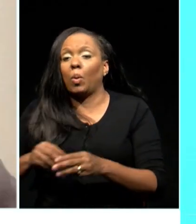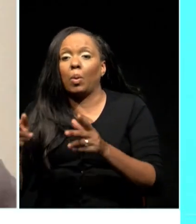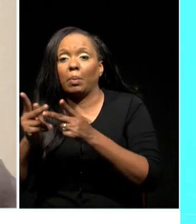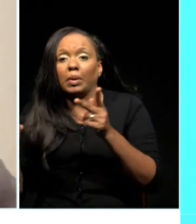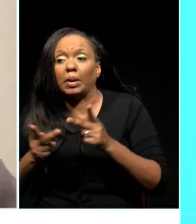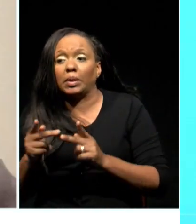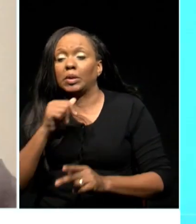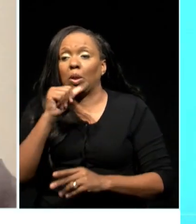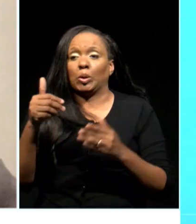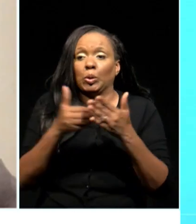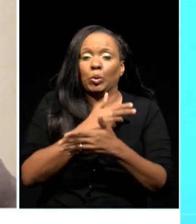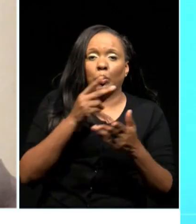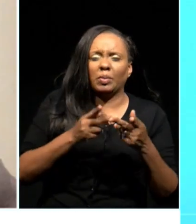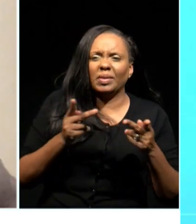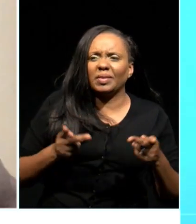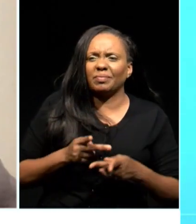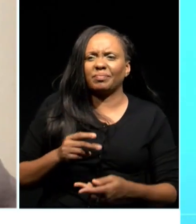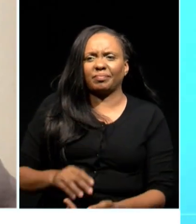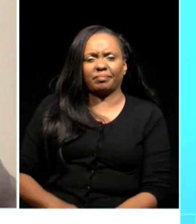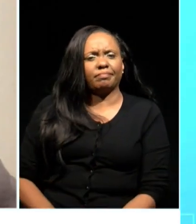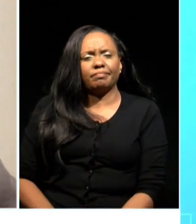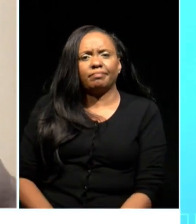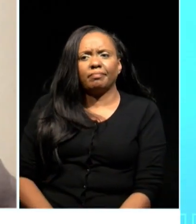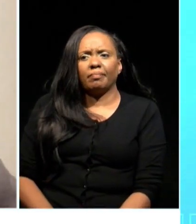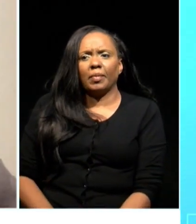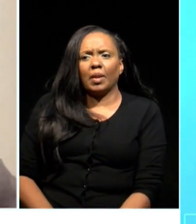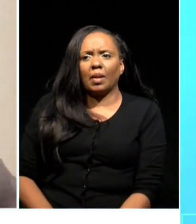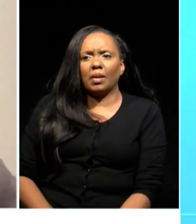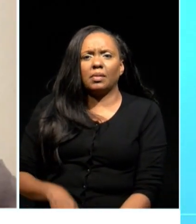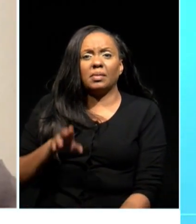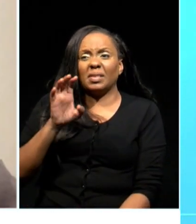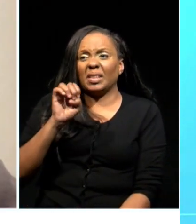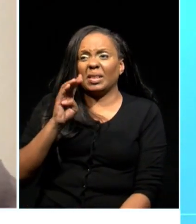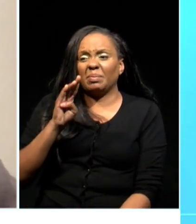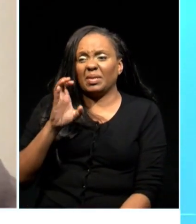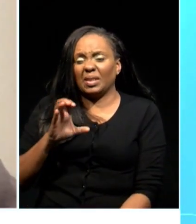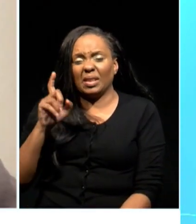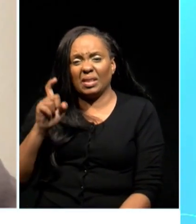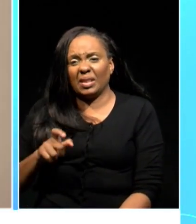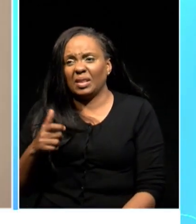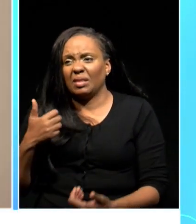So is the EBC one of these agencies that also needs to do some introspection?